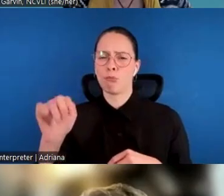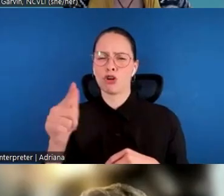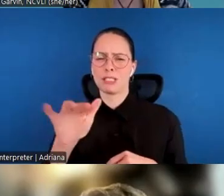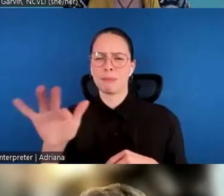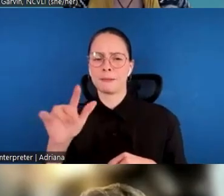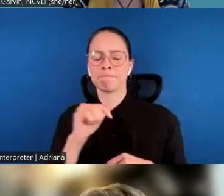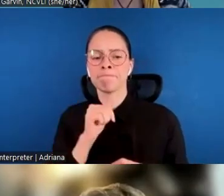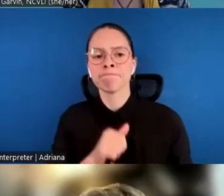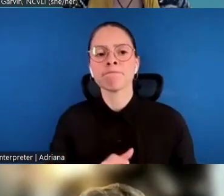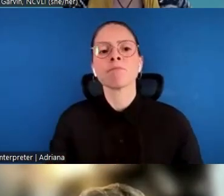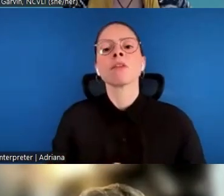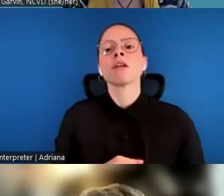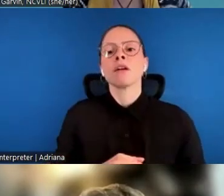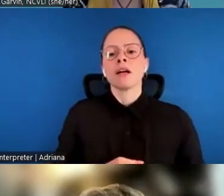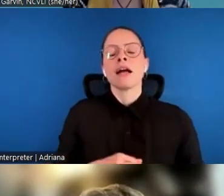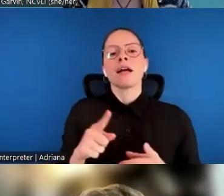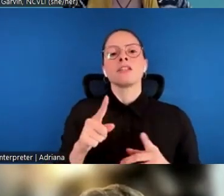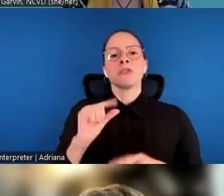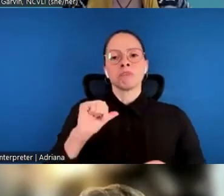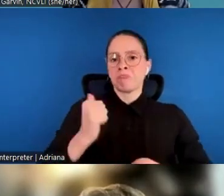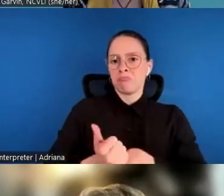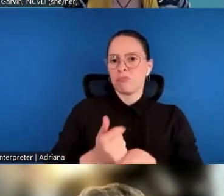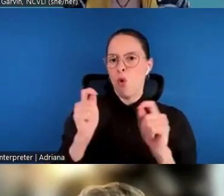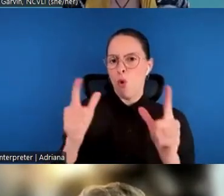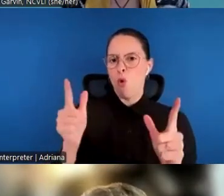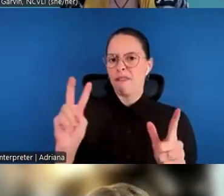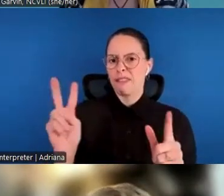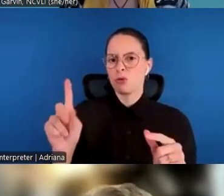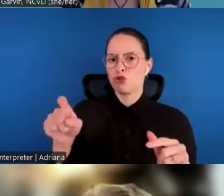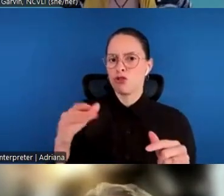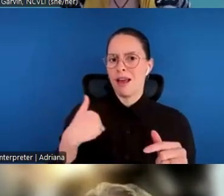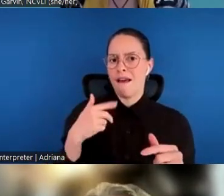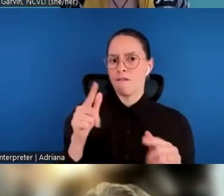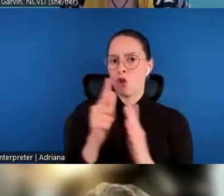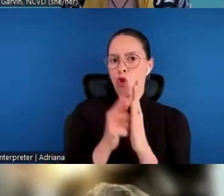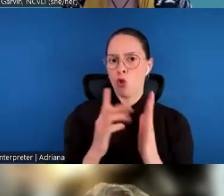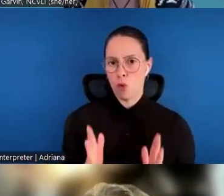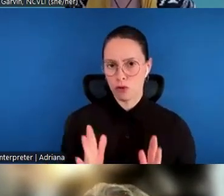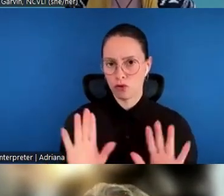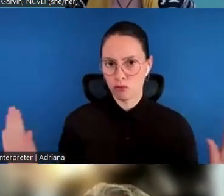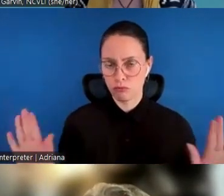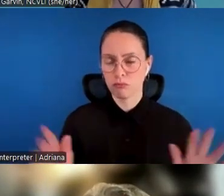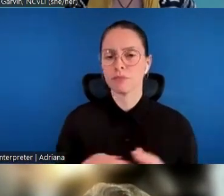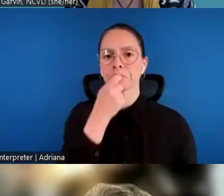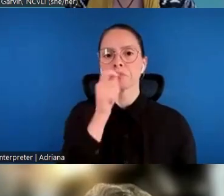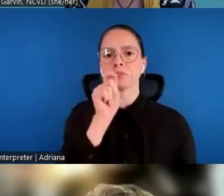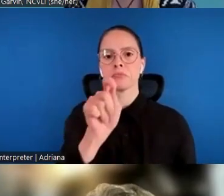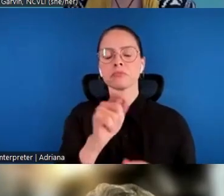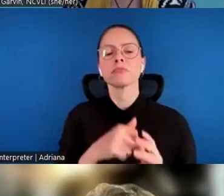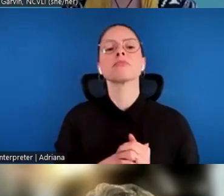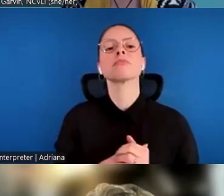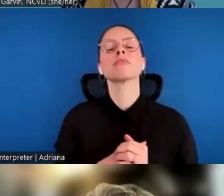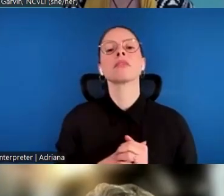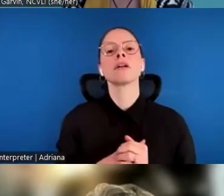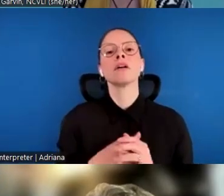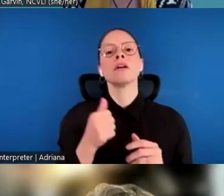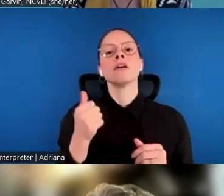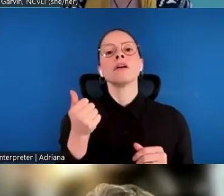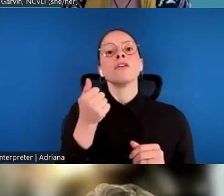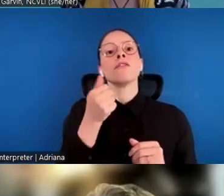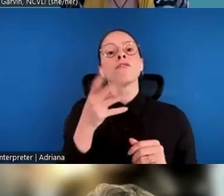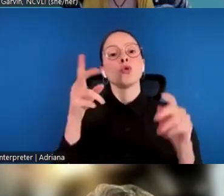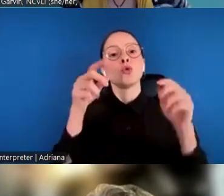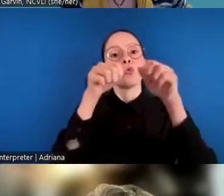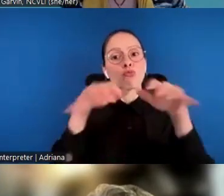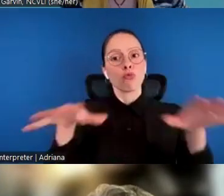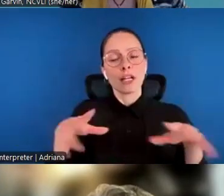should have lawyers for victims, particularly at this point in time for sexual violence victims. A few branches went beyond sexual